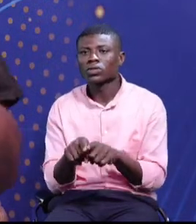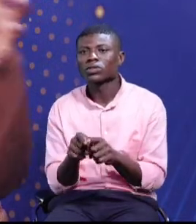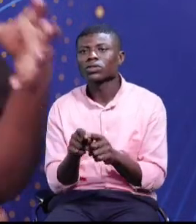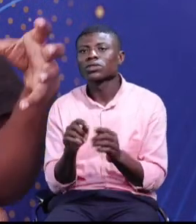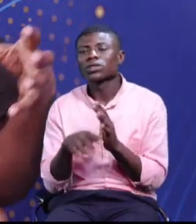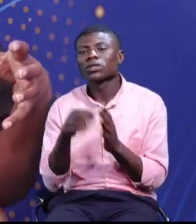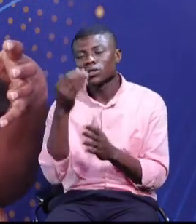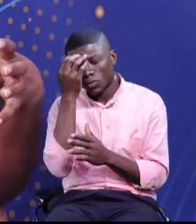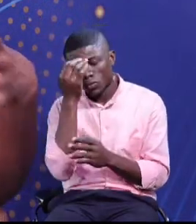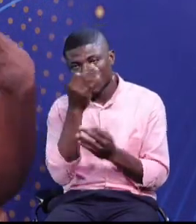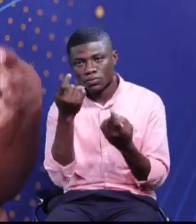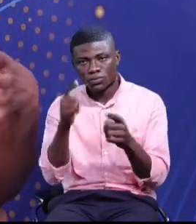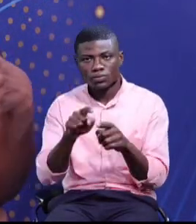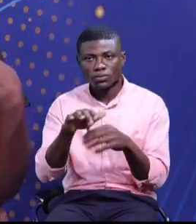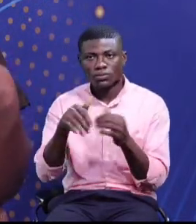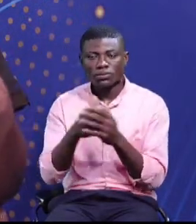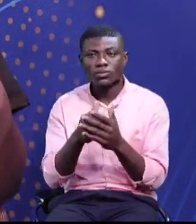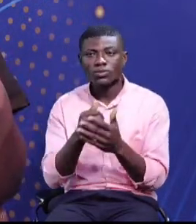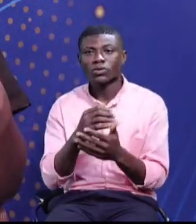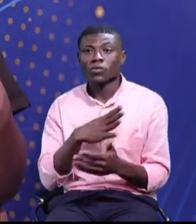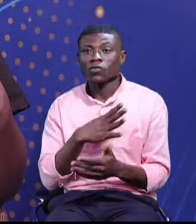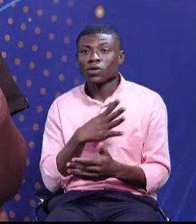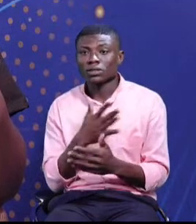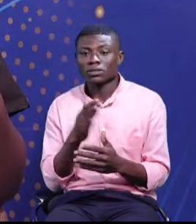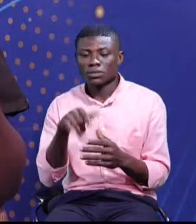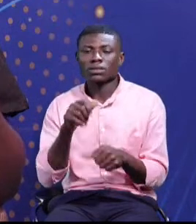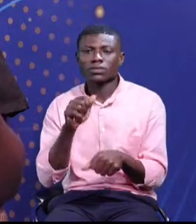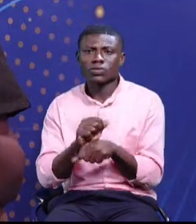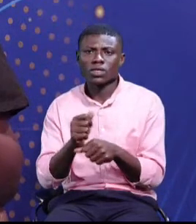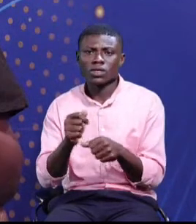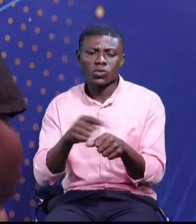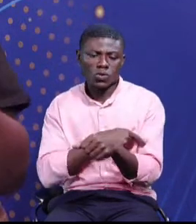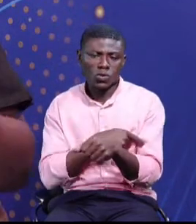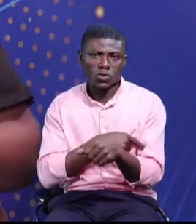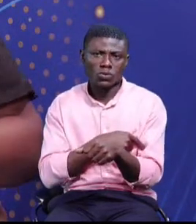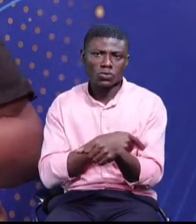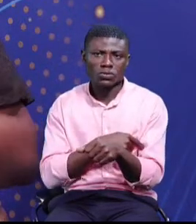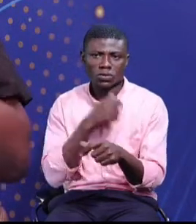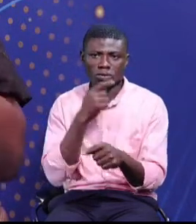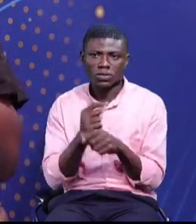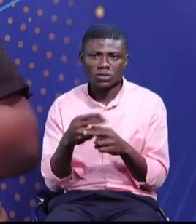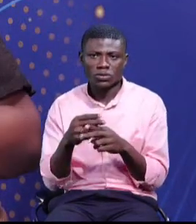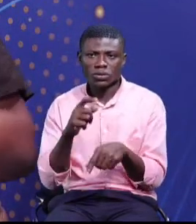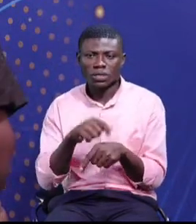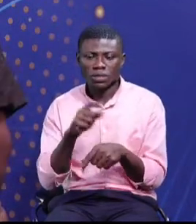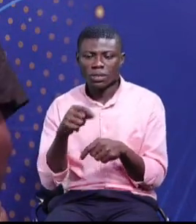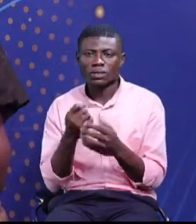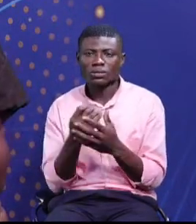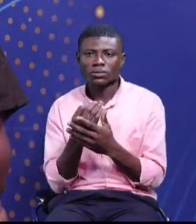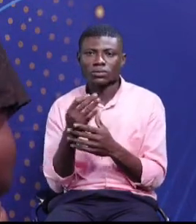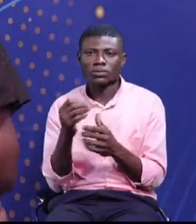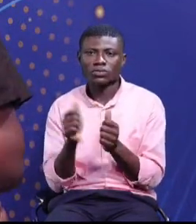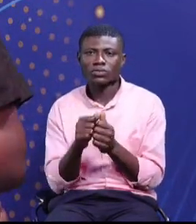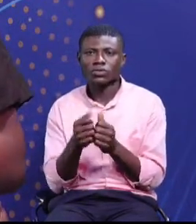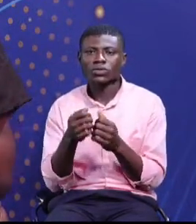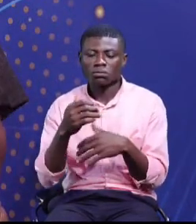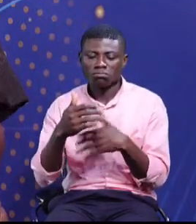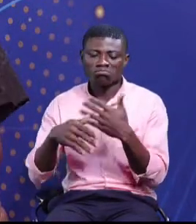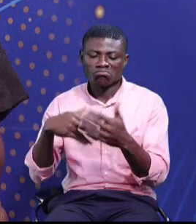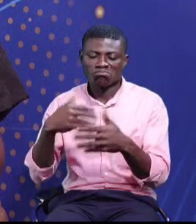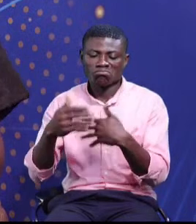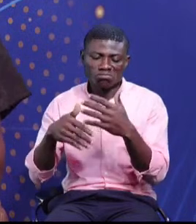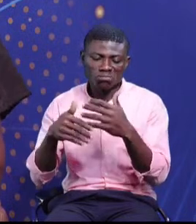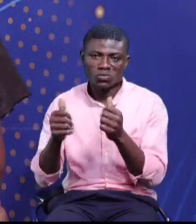knowing that when you're coming into the formal sector, you're playing a long game, and it may not, you will have to grow with the industry. You might have to grow